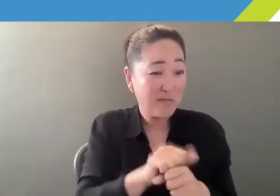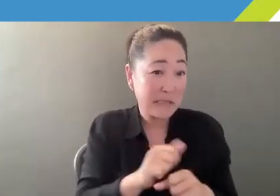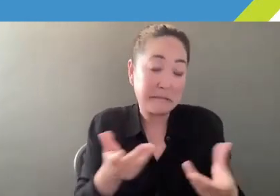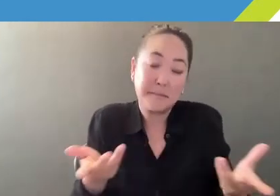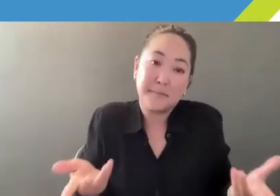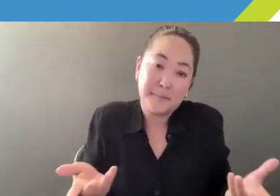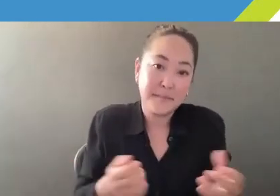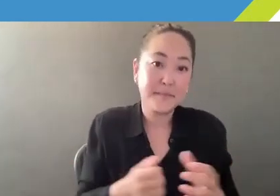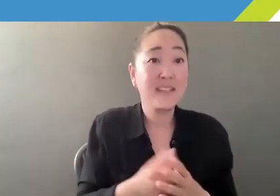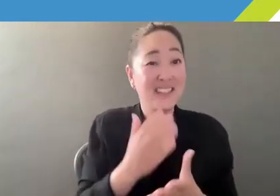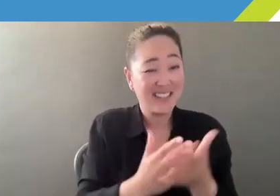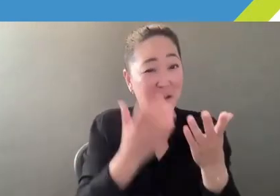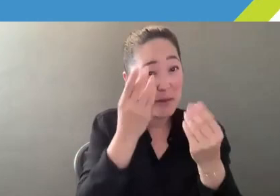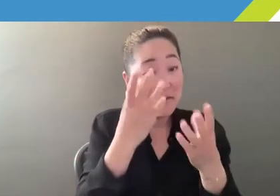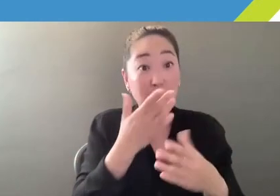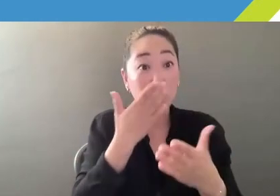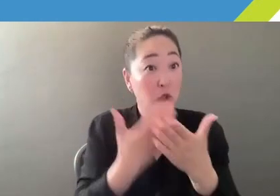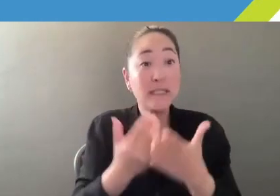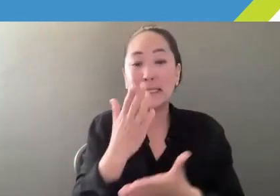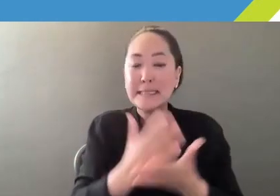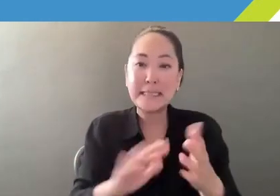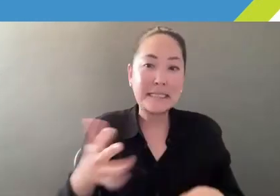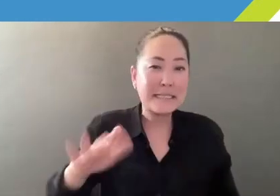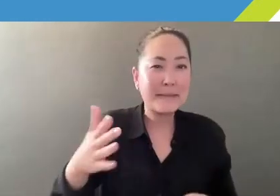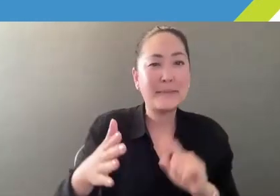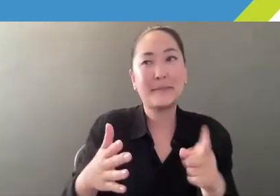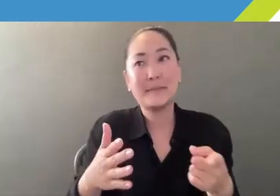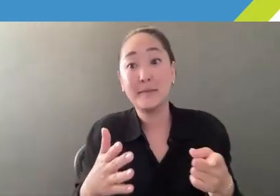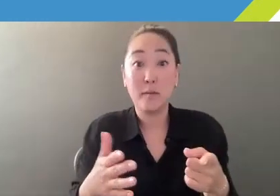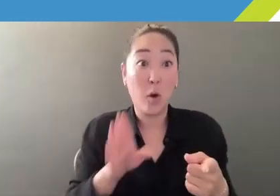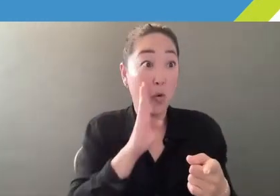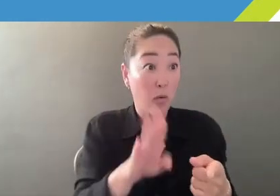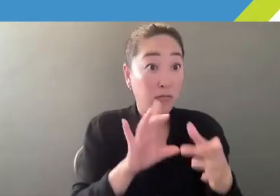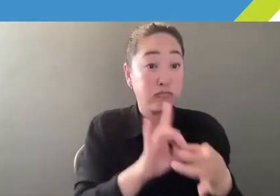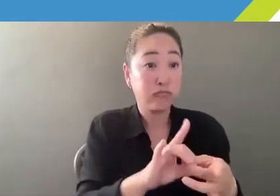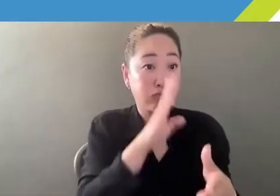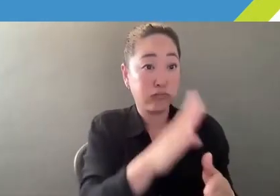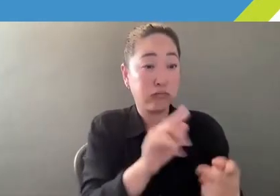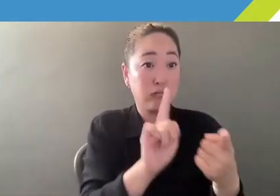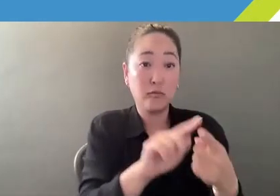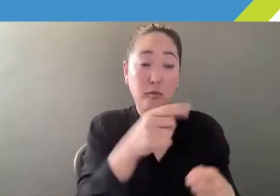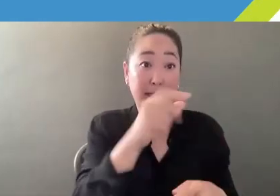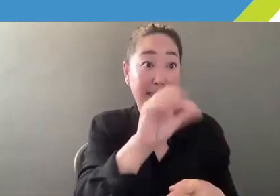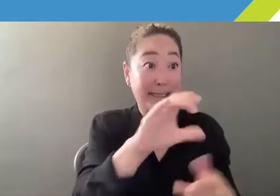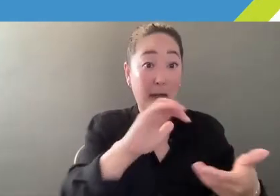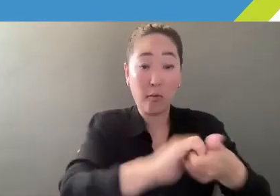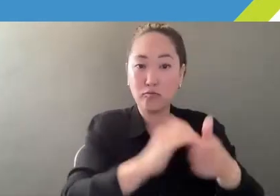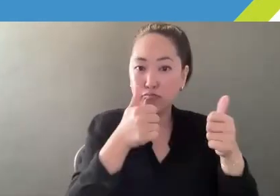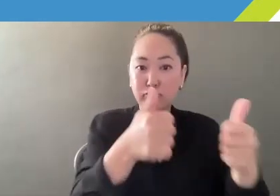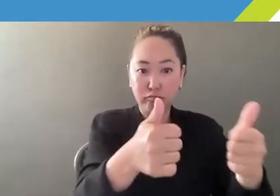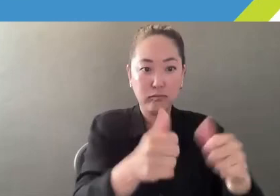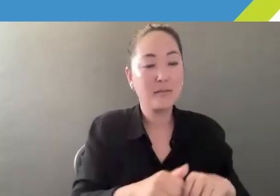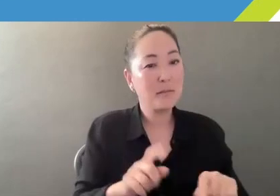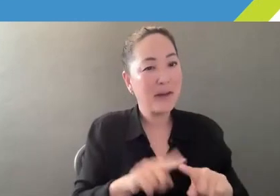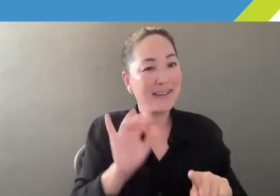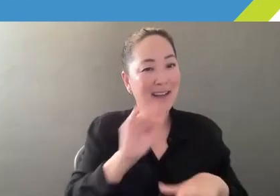is debatable. Lots of the information is very good, and many of you will start at PSC Partners and learn from that direction, okay? But that's what's